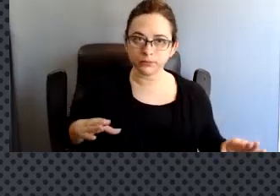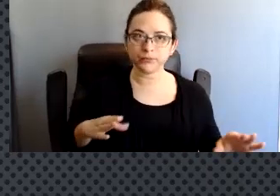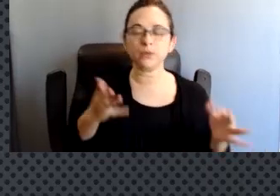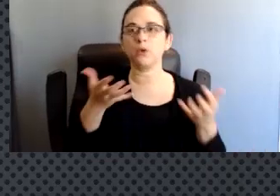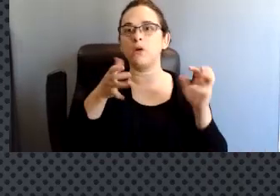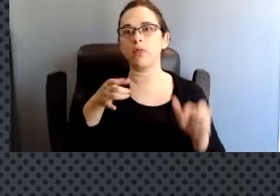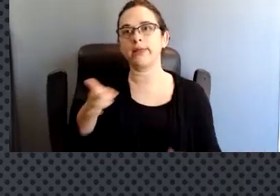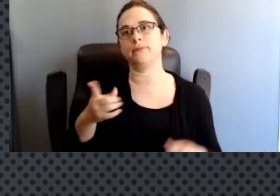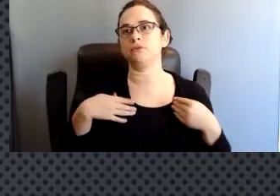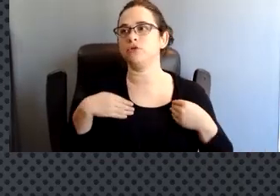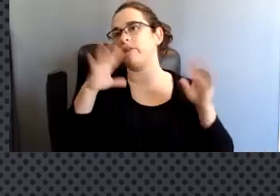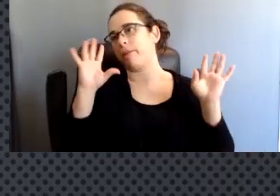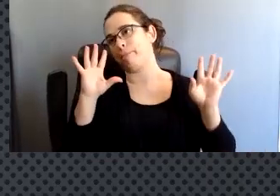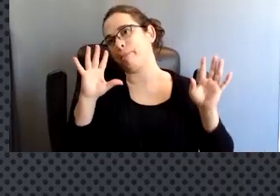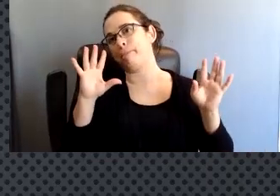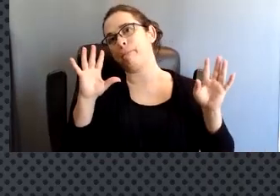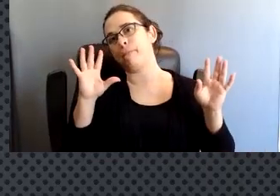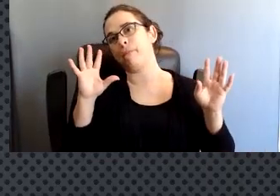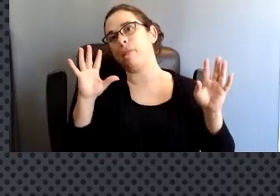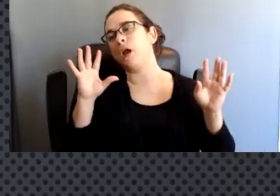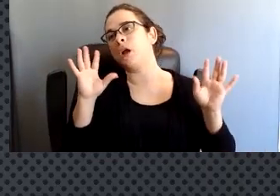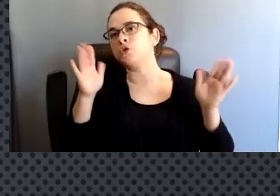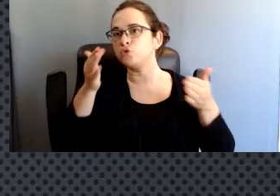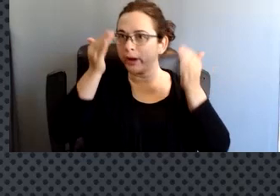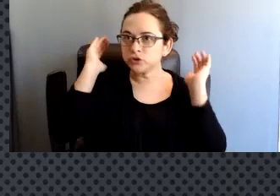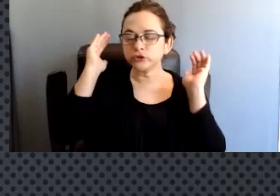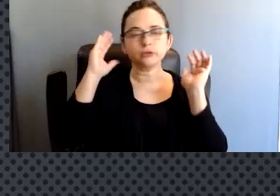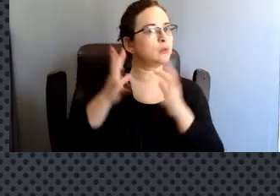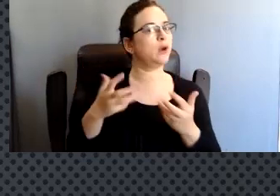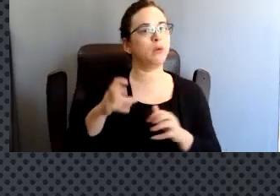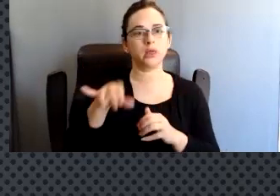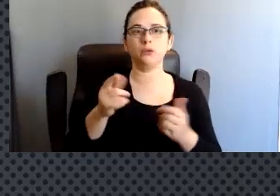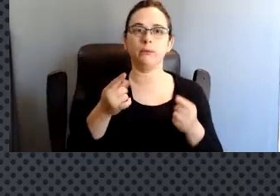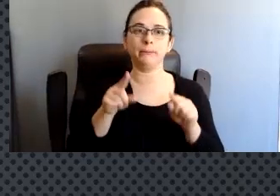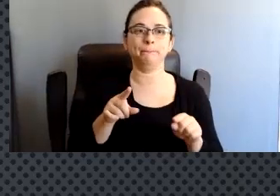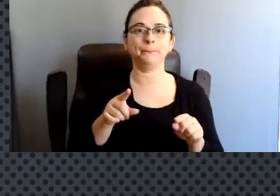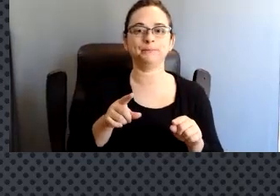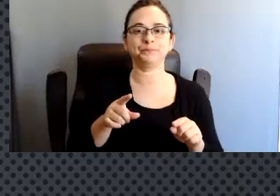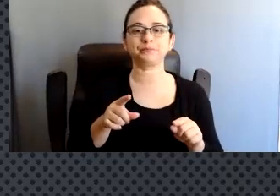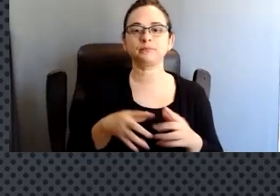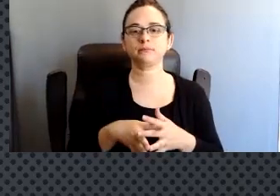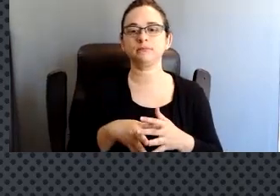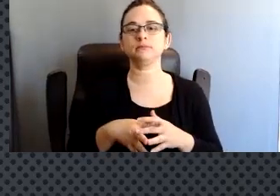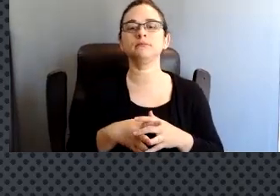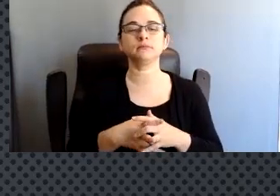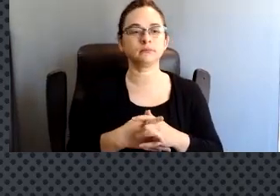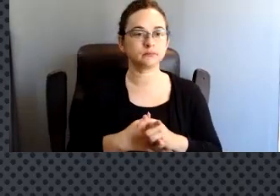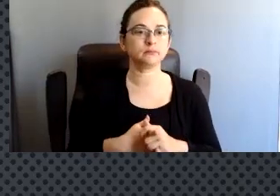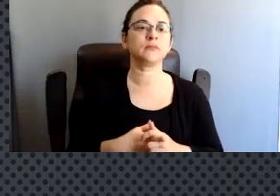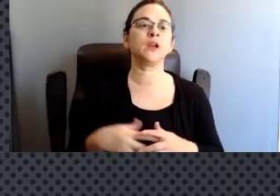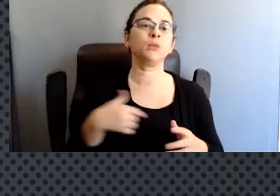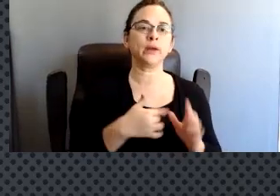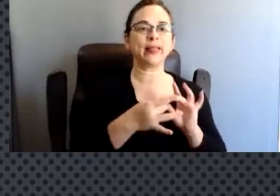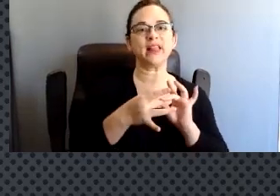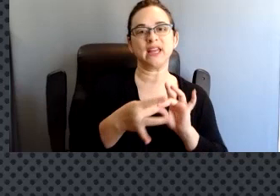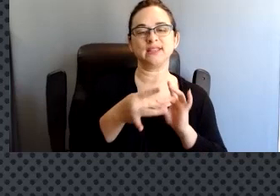I'm good. I'll try next semester. This is just a little bit too much and overwhelming. And with that, we serve as a liaison and an advocate,